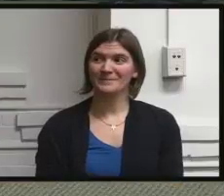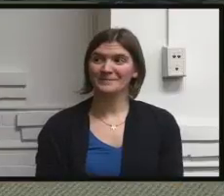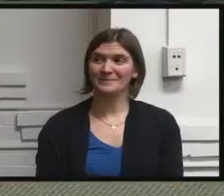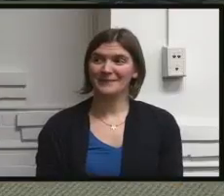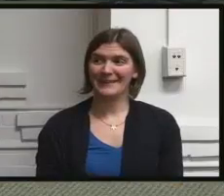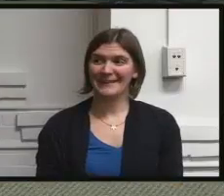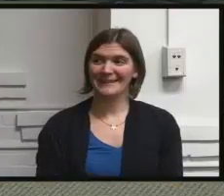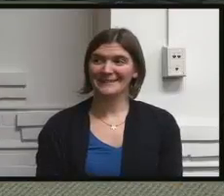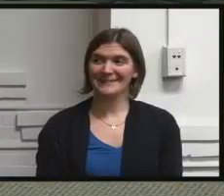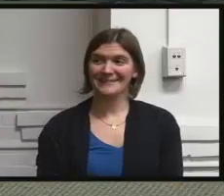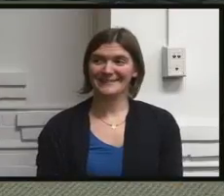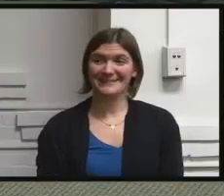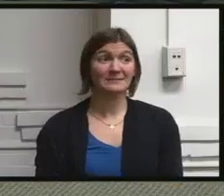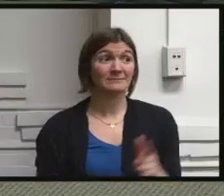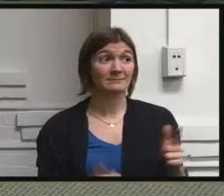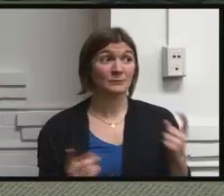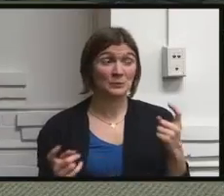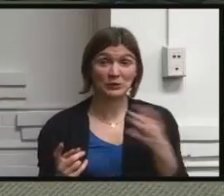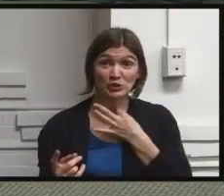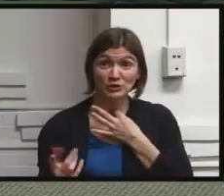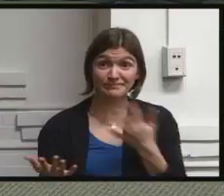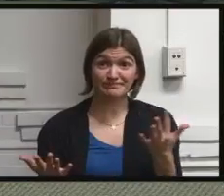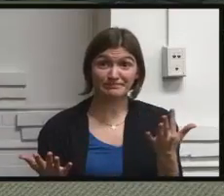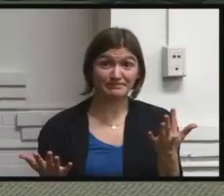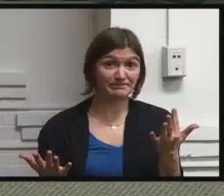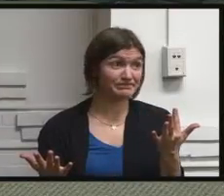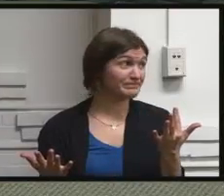Is there any inquiry from anybody on the board?